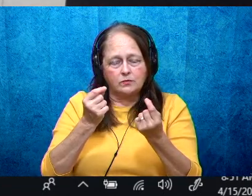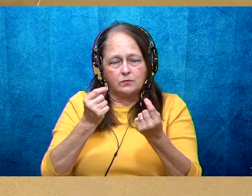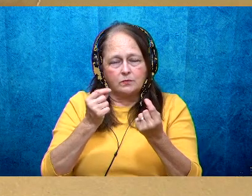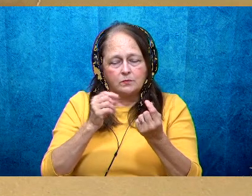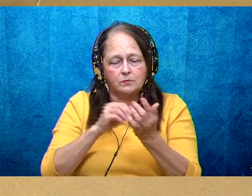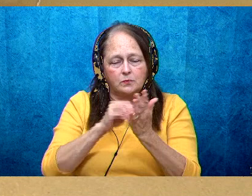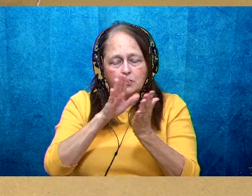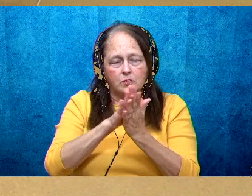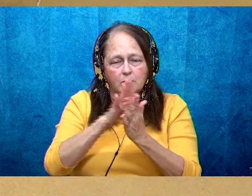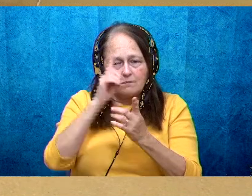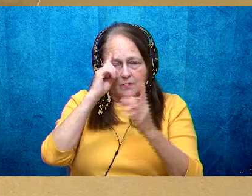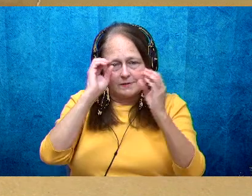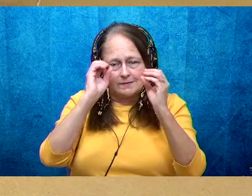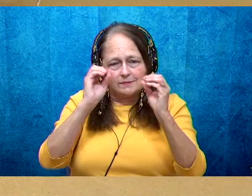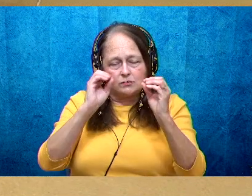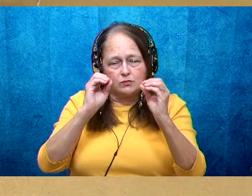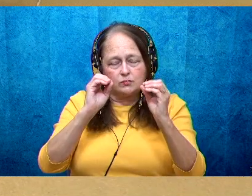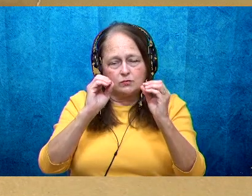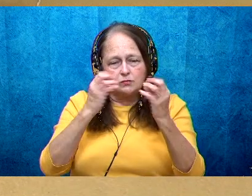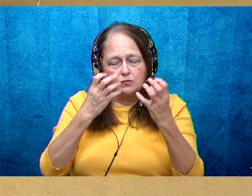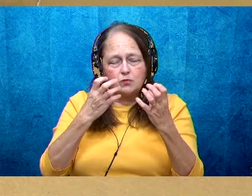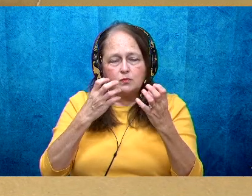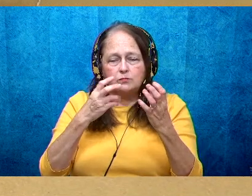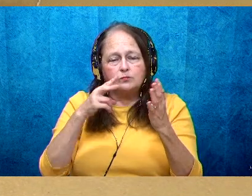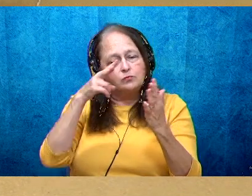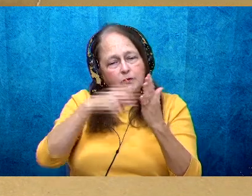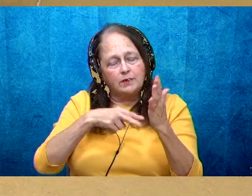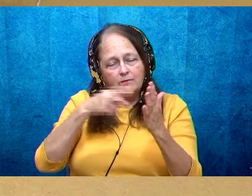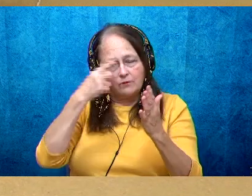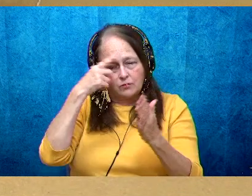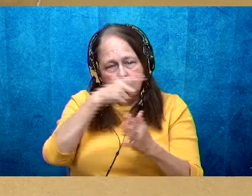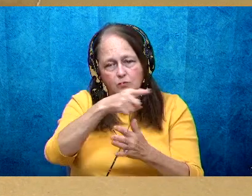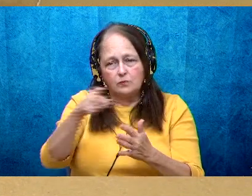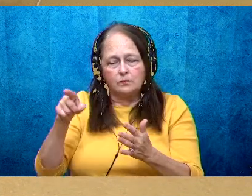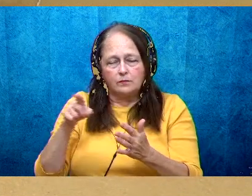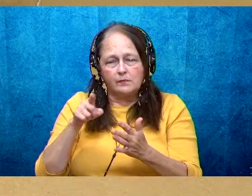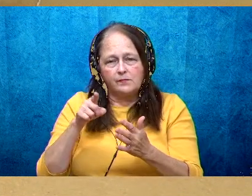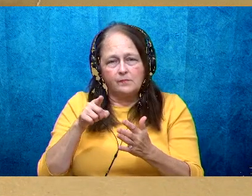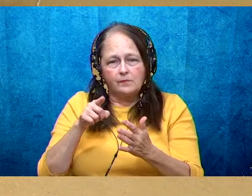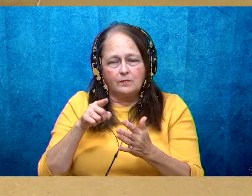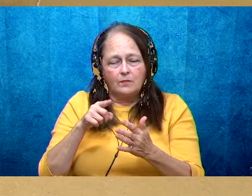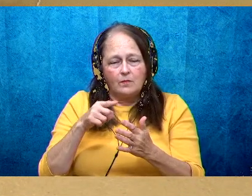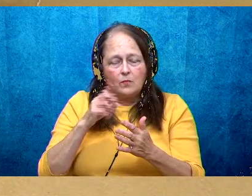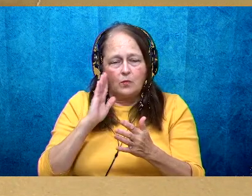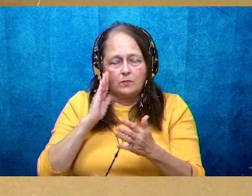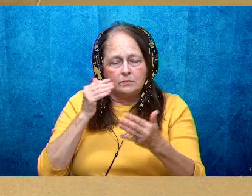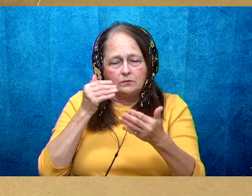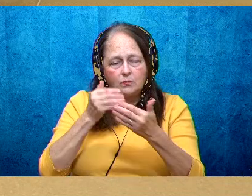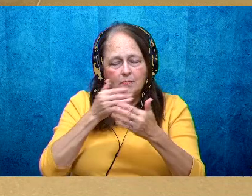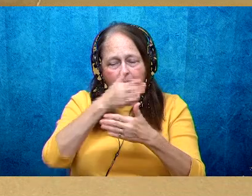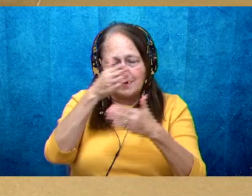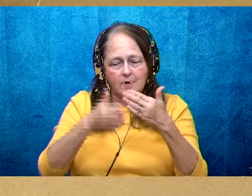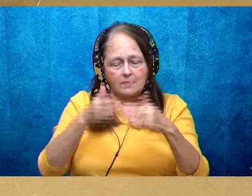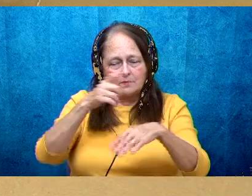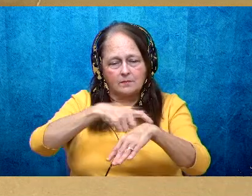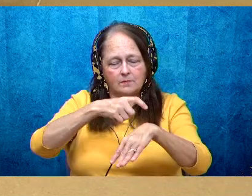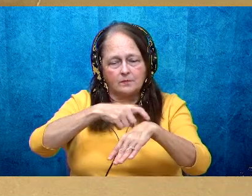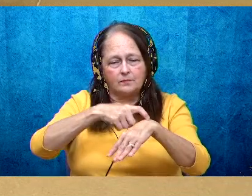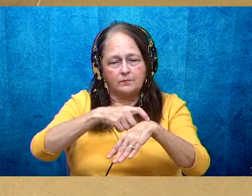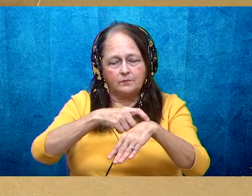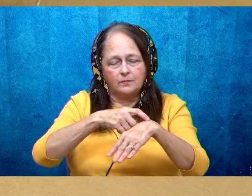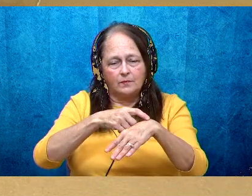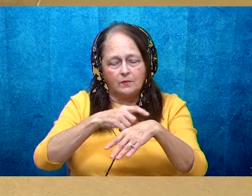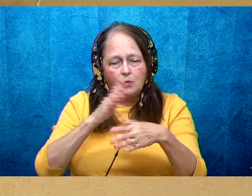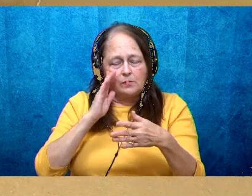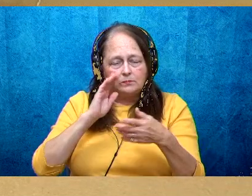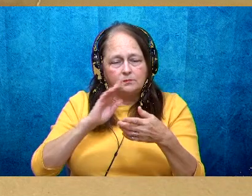it somewhere for your teachers should they want to access it for you. I'm being told that we're getting close to the end of our time, so I want to wrap this